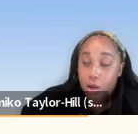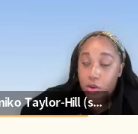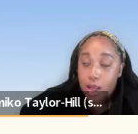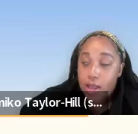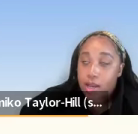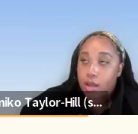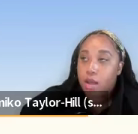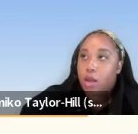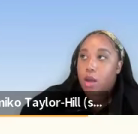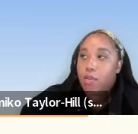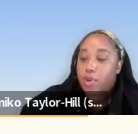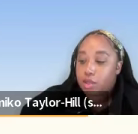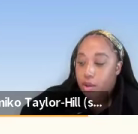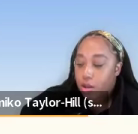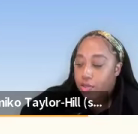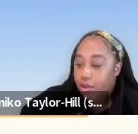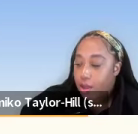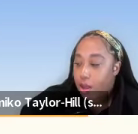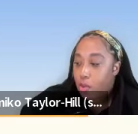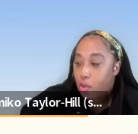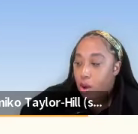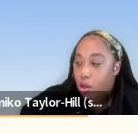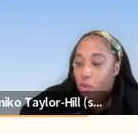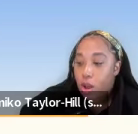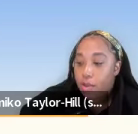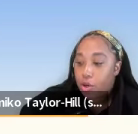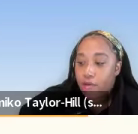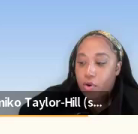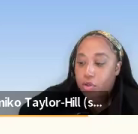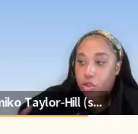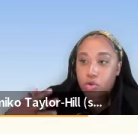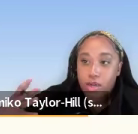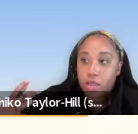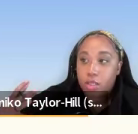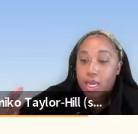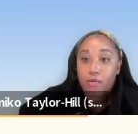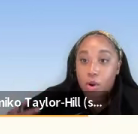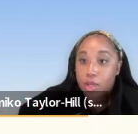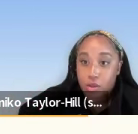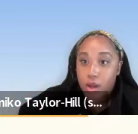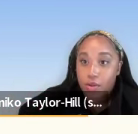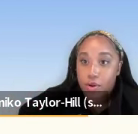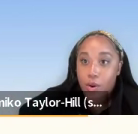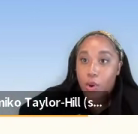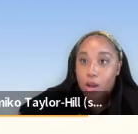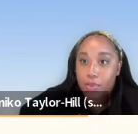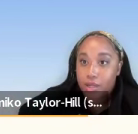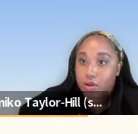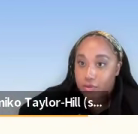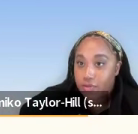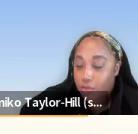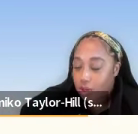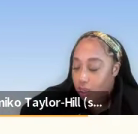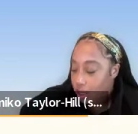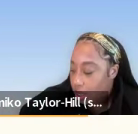again for also highlighting mental health. All the while, I'm sure folks are still trying to take care of their own mental health, while